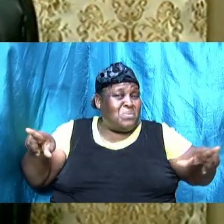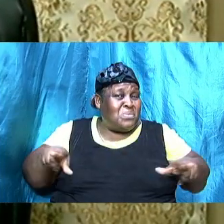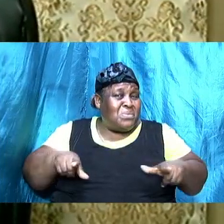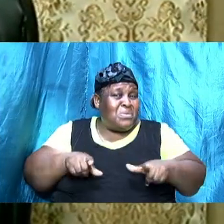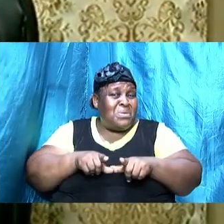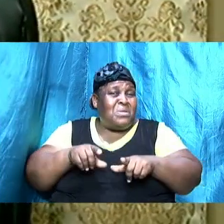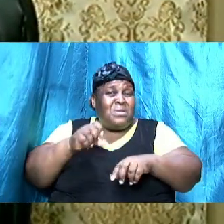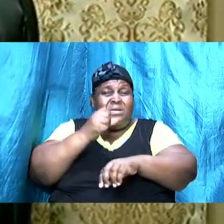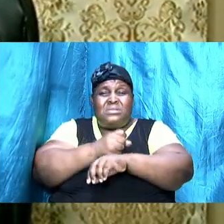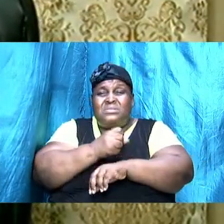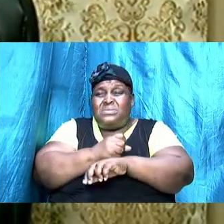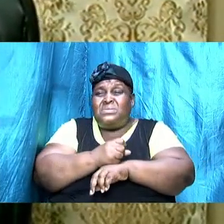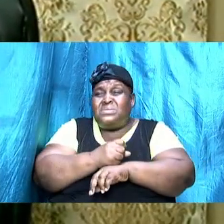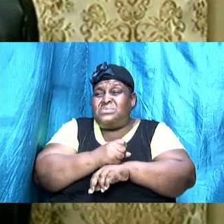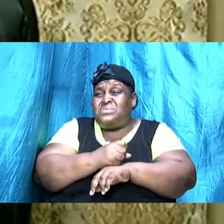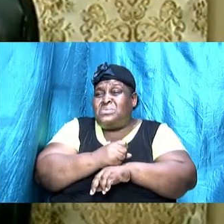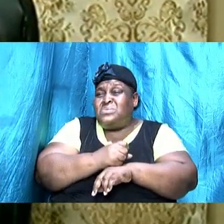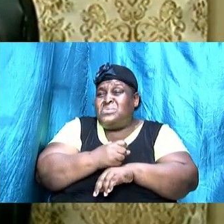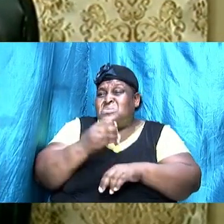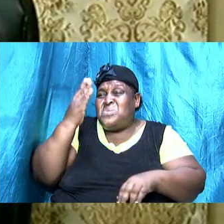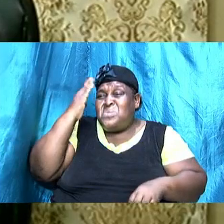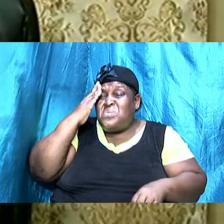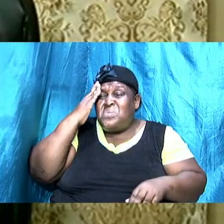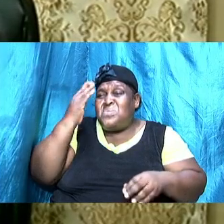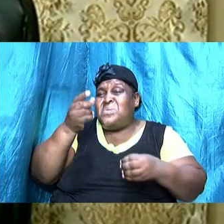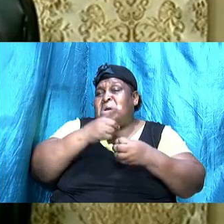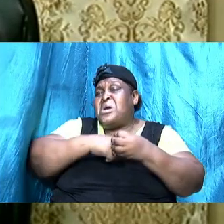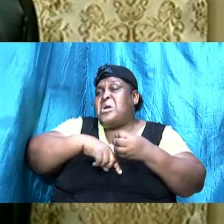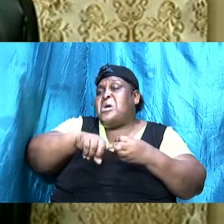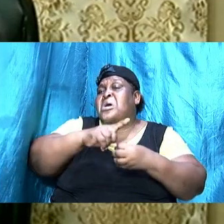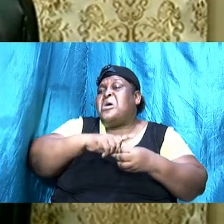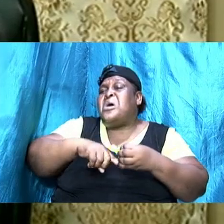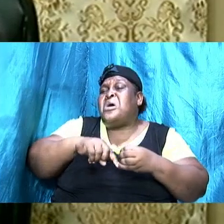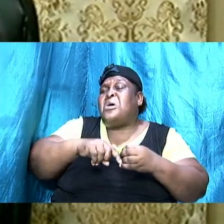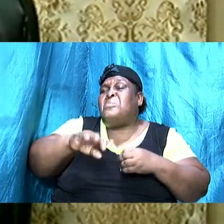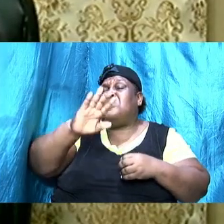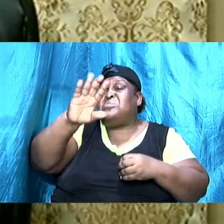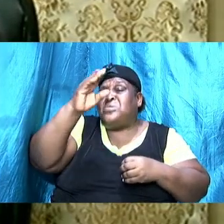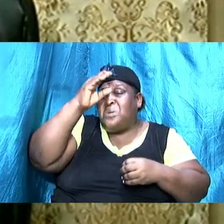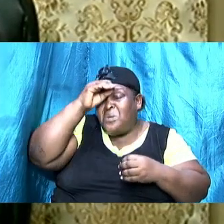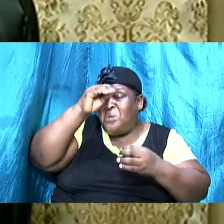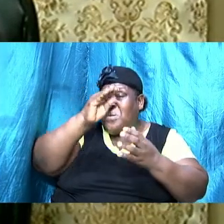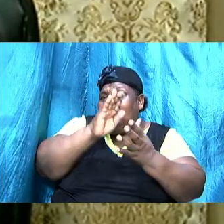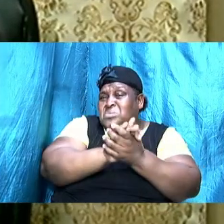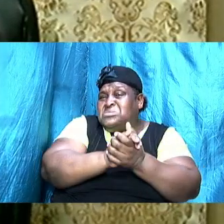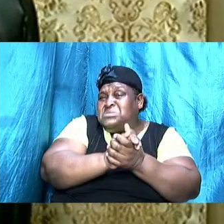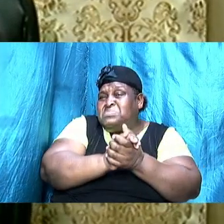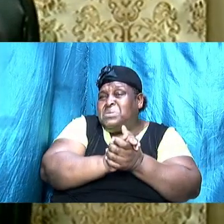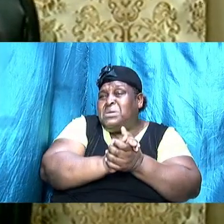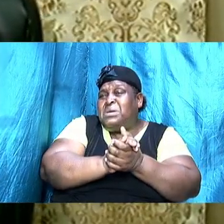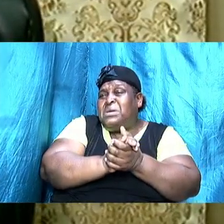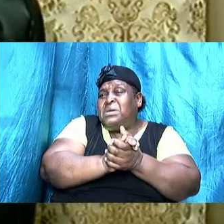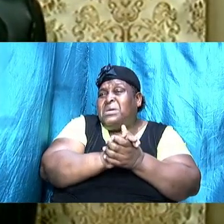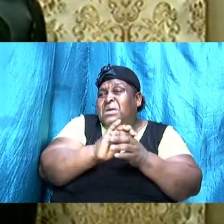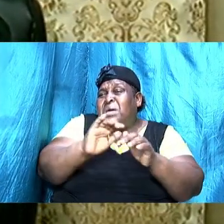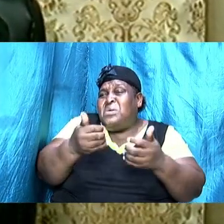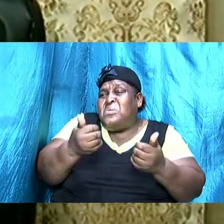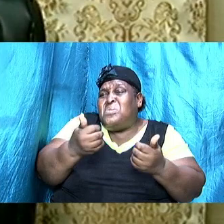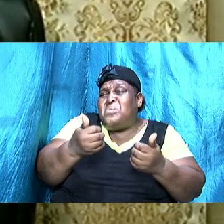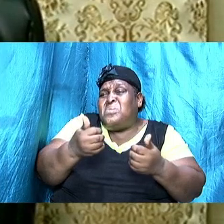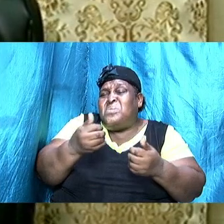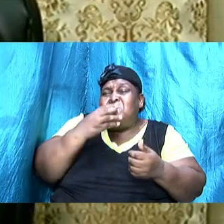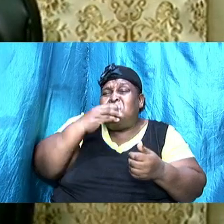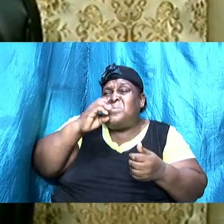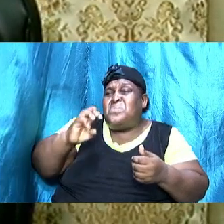out. So you think that he is the most brutal, wicked husband there is, or she's the